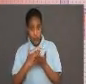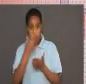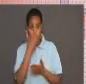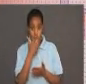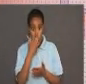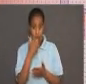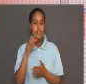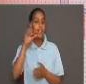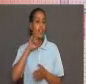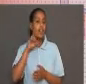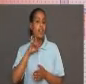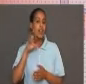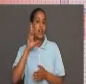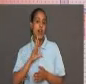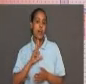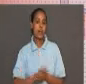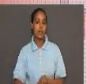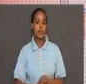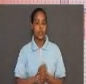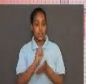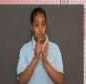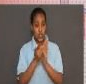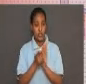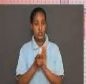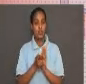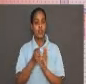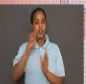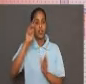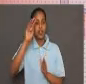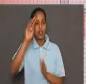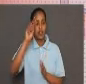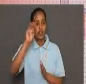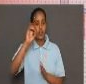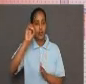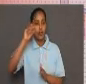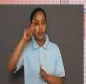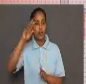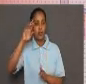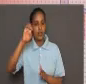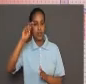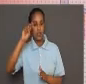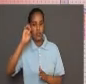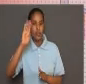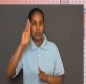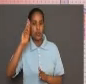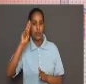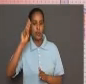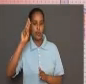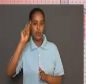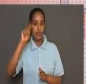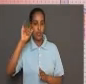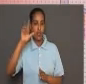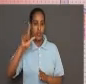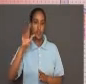common synthetic rubbers, such as neoprene, butyl rubber,